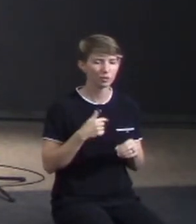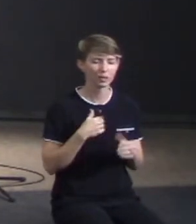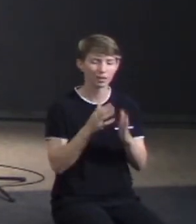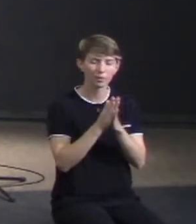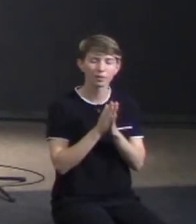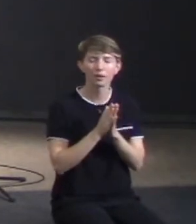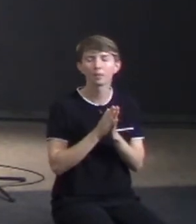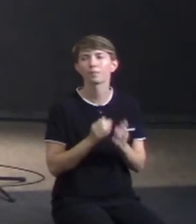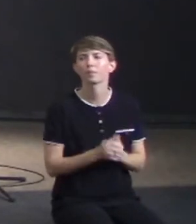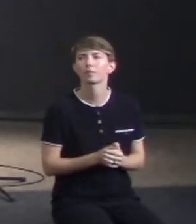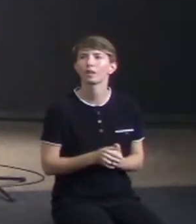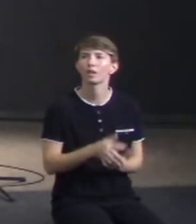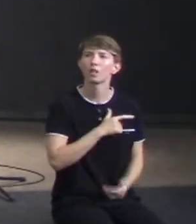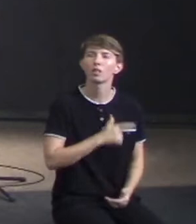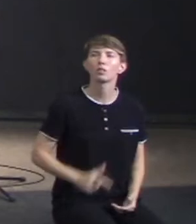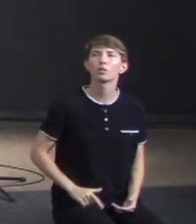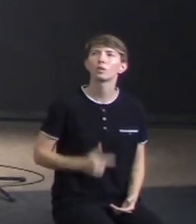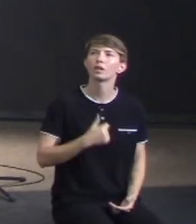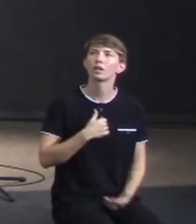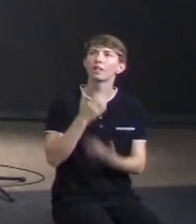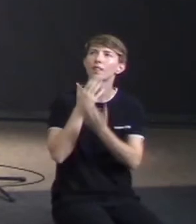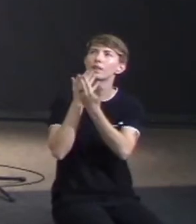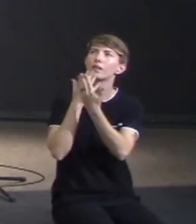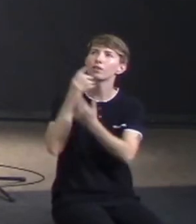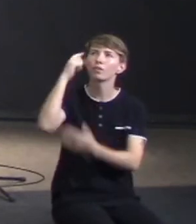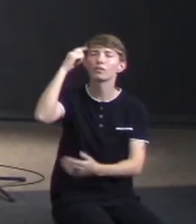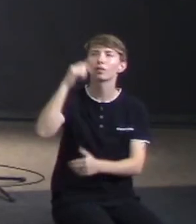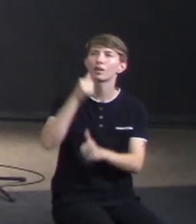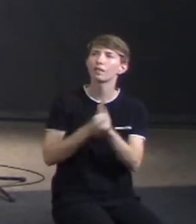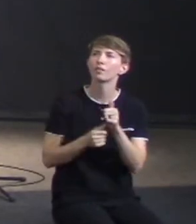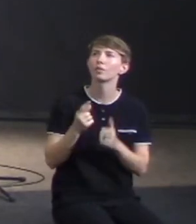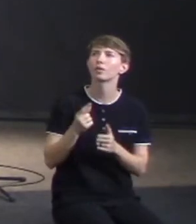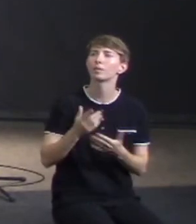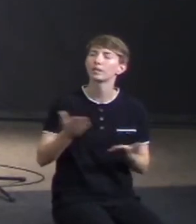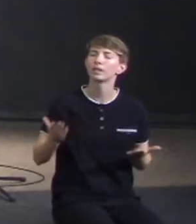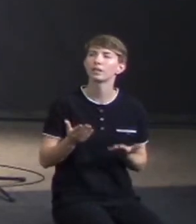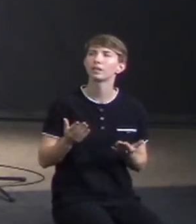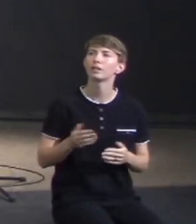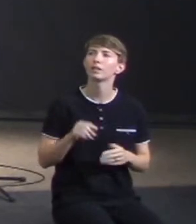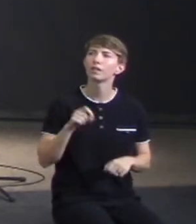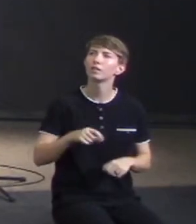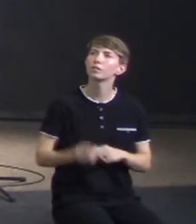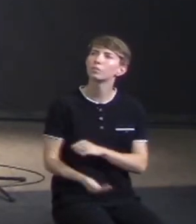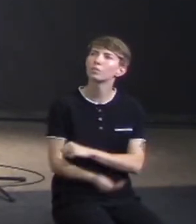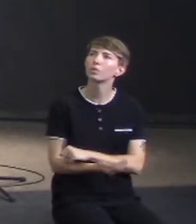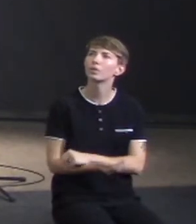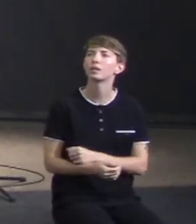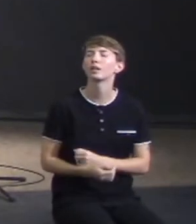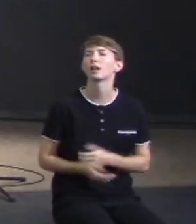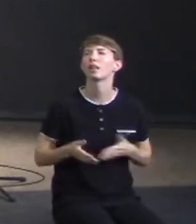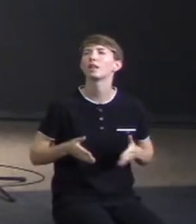Lord, I just thank you for everyone being here this morning. I thank you just for allowing us to make it safely.